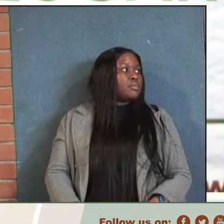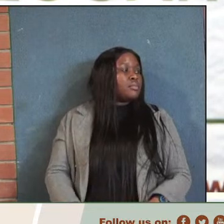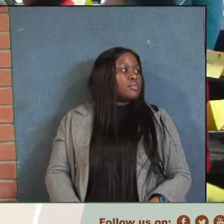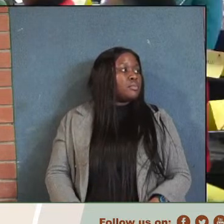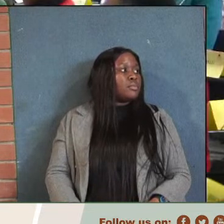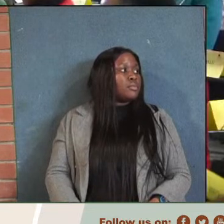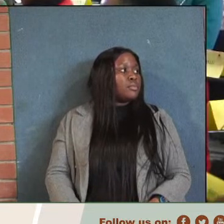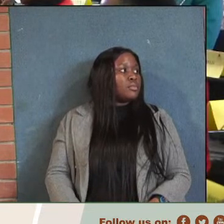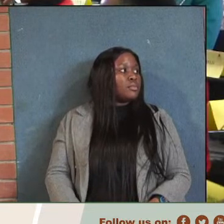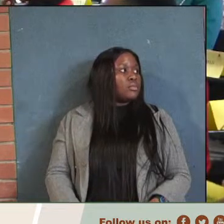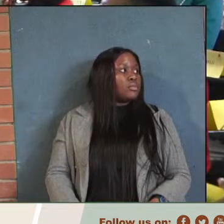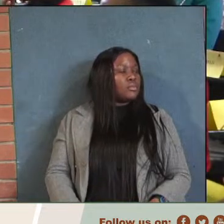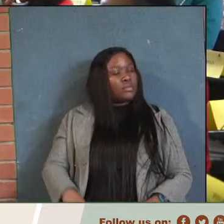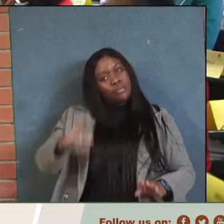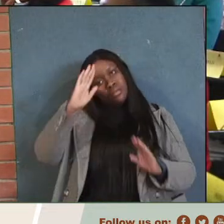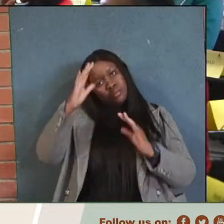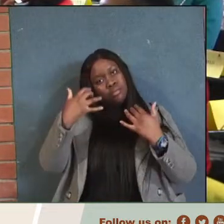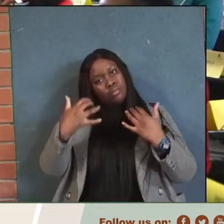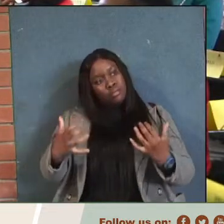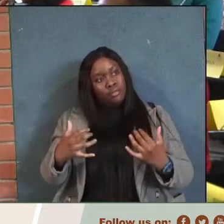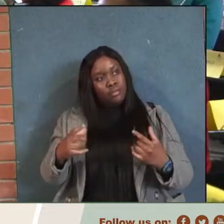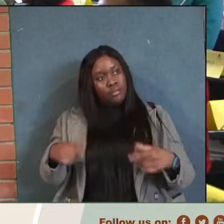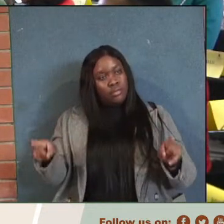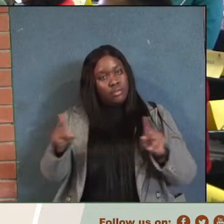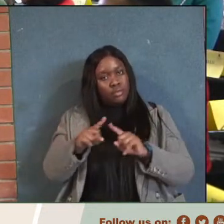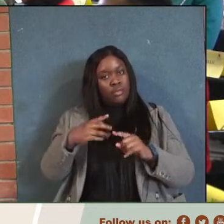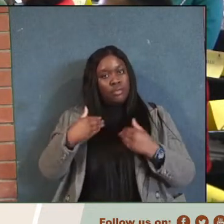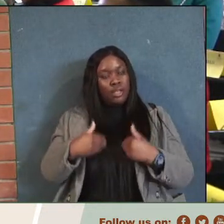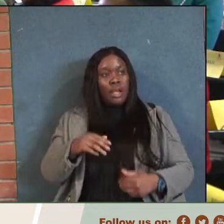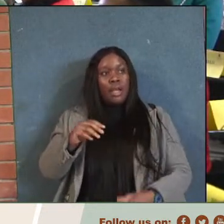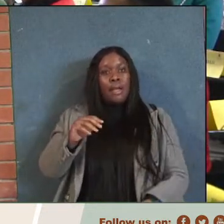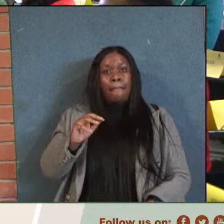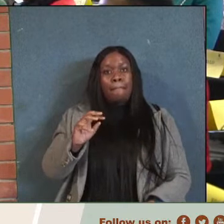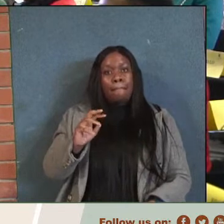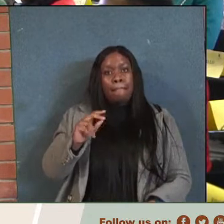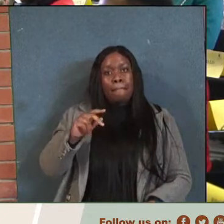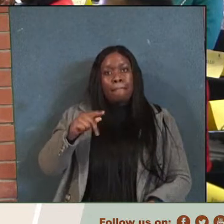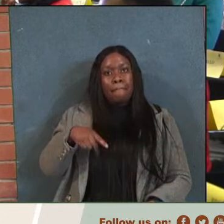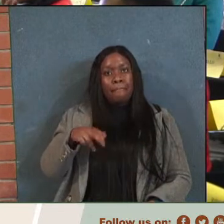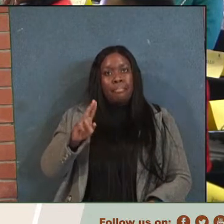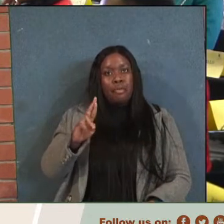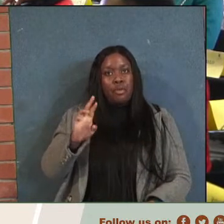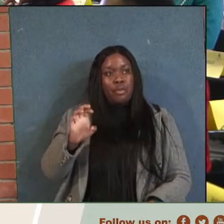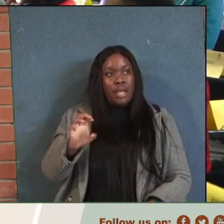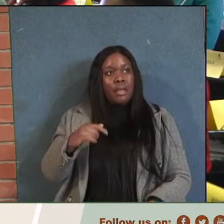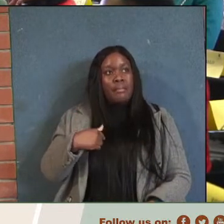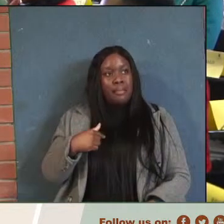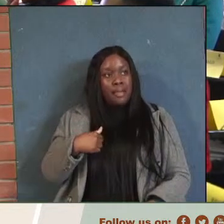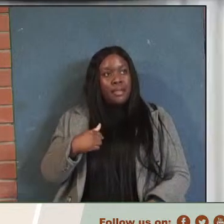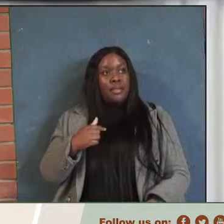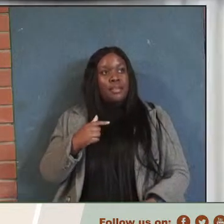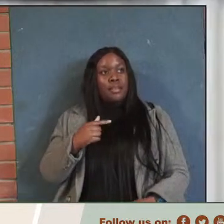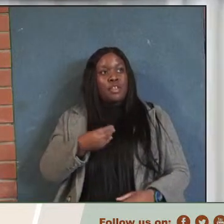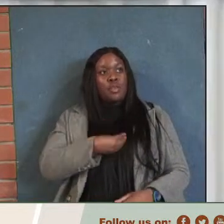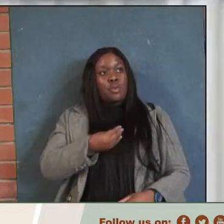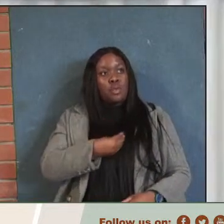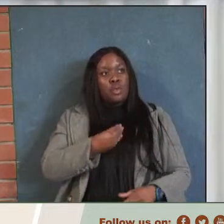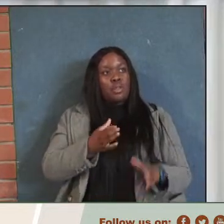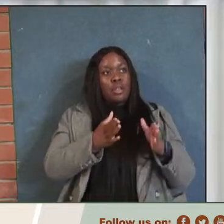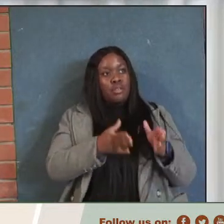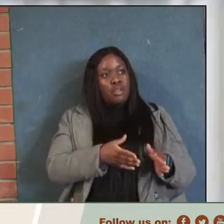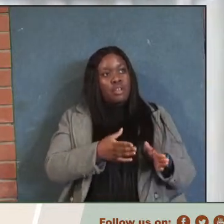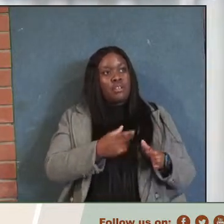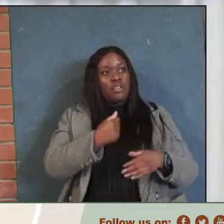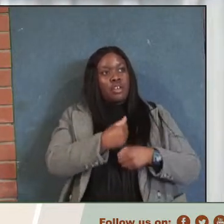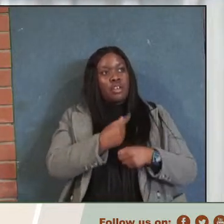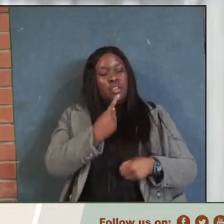Greetings to the House at large. My name is Itumeleng Mpure. I am Deputy Director in the Youth Directorate from the Gauteng